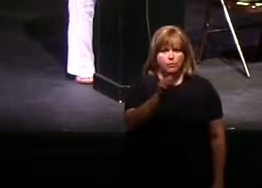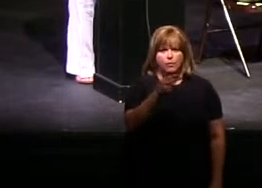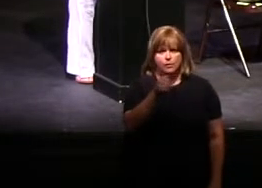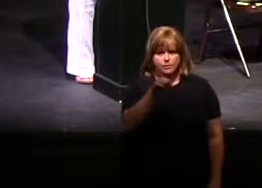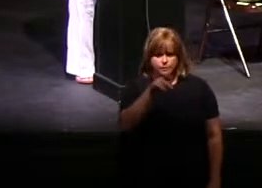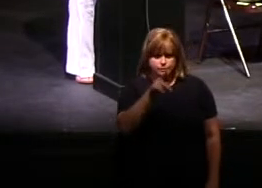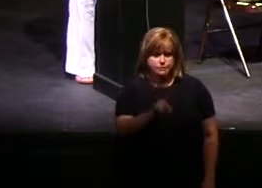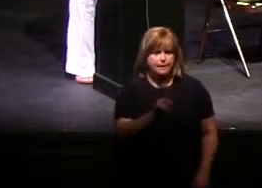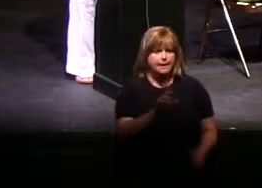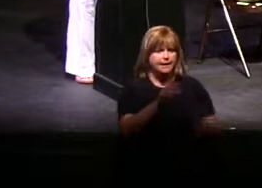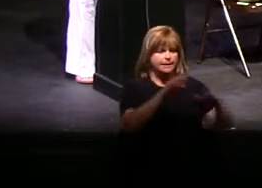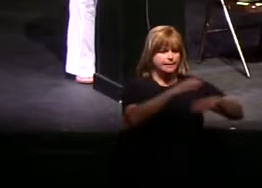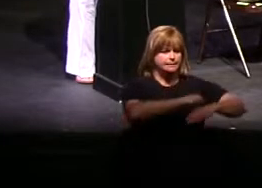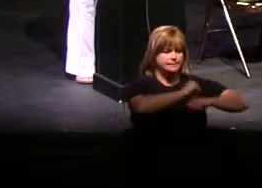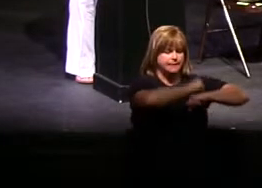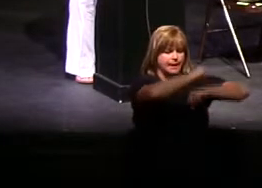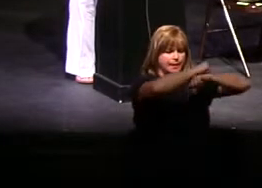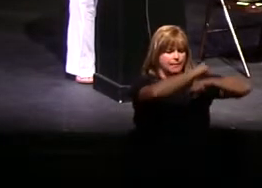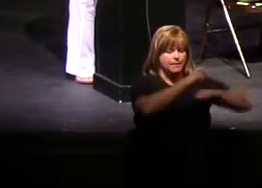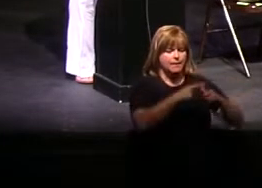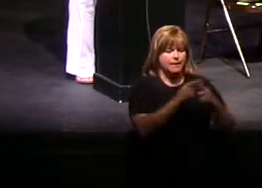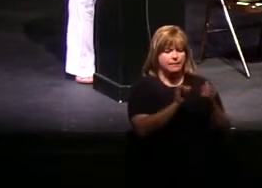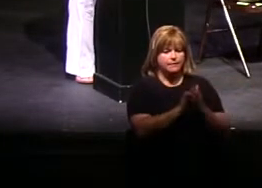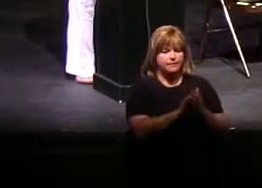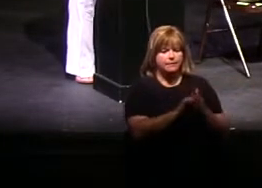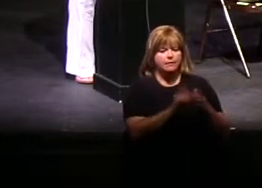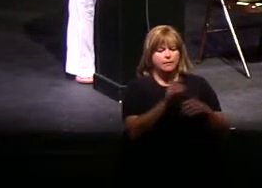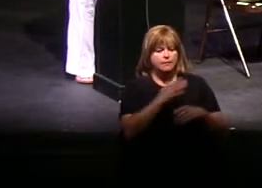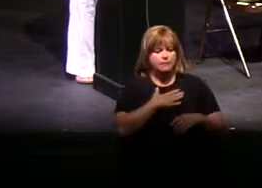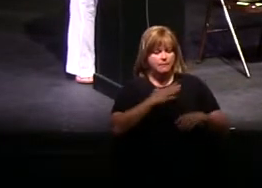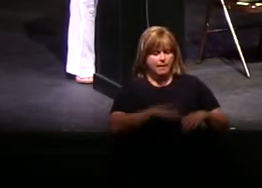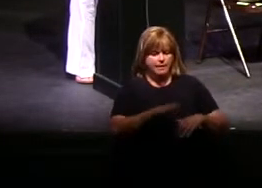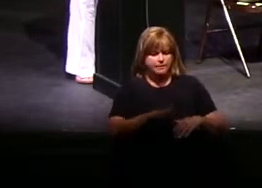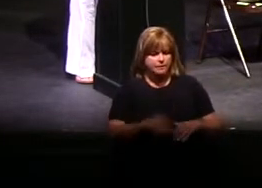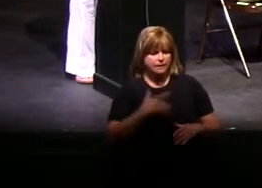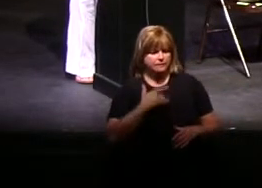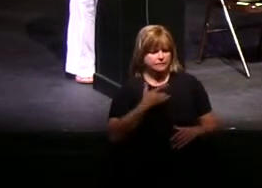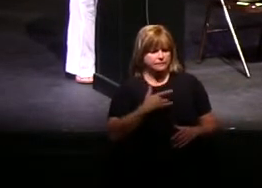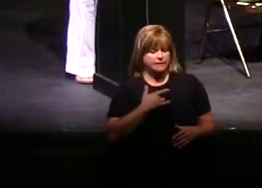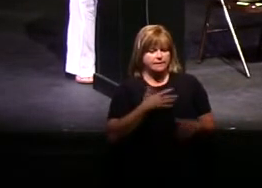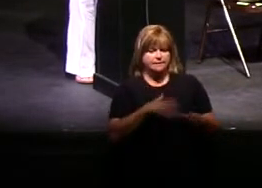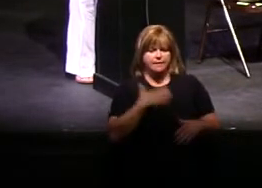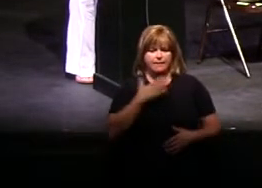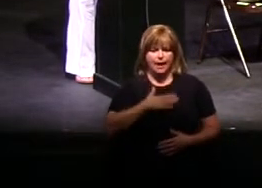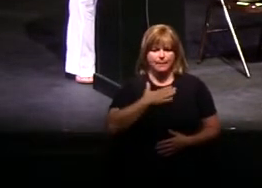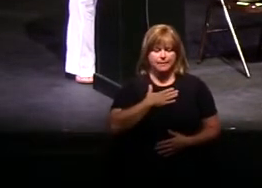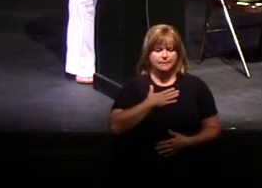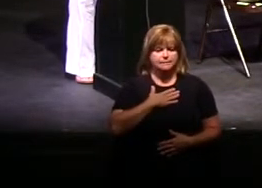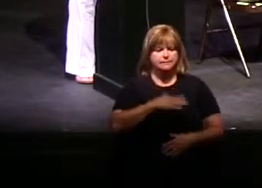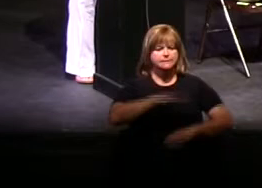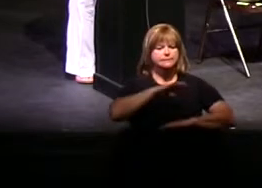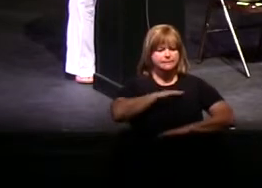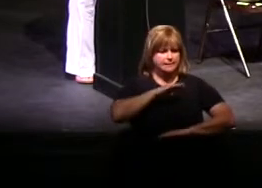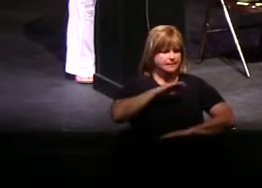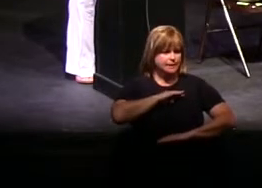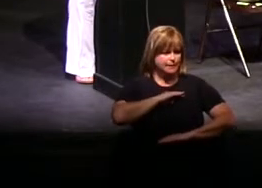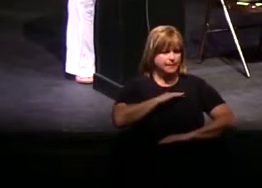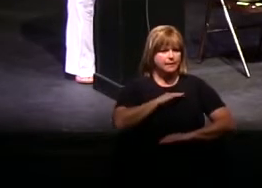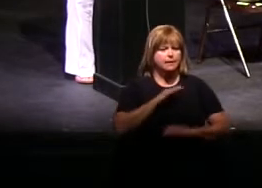Upper North Fork mirrored the demise of my child's sense of happiness, contentment, and